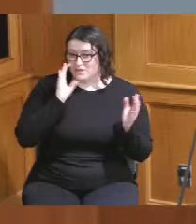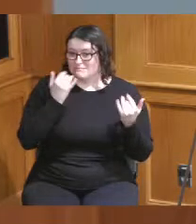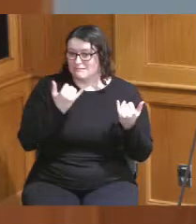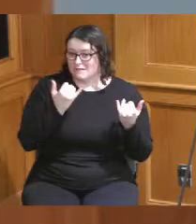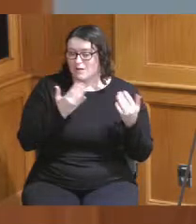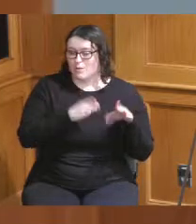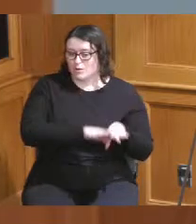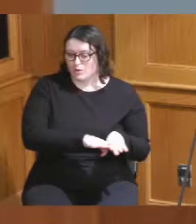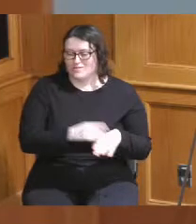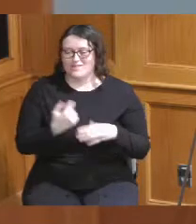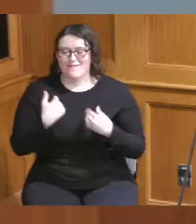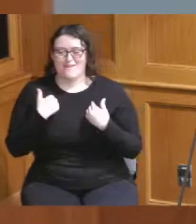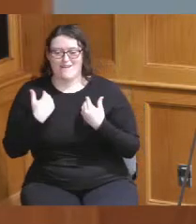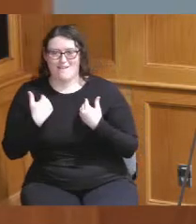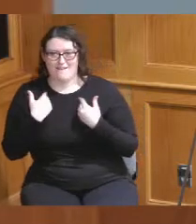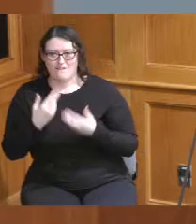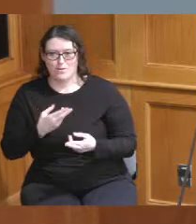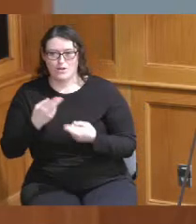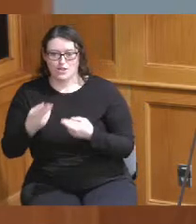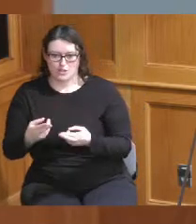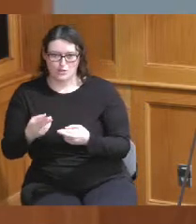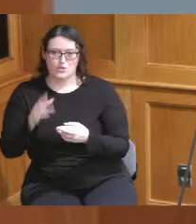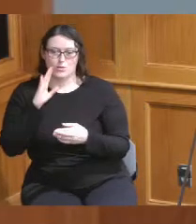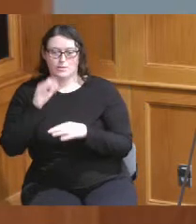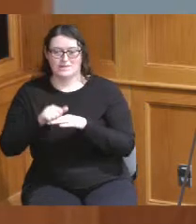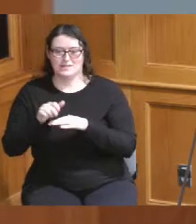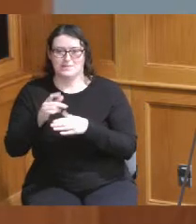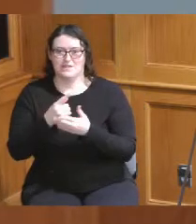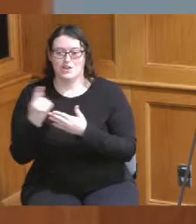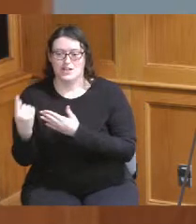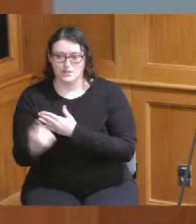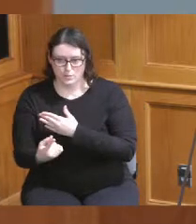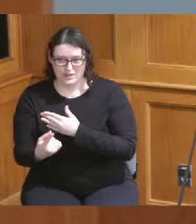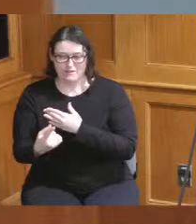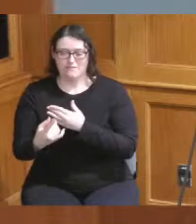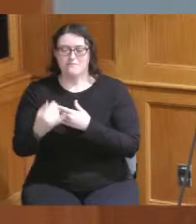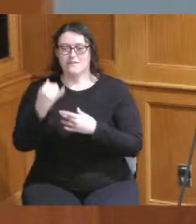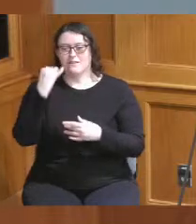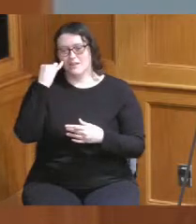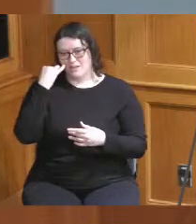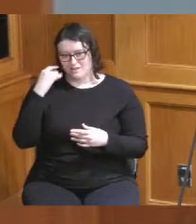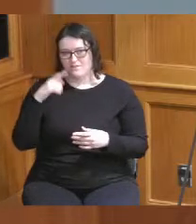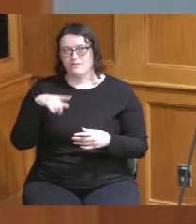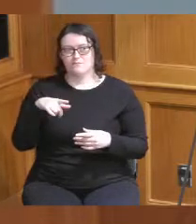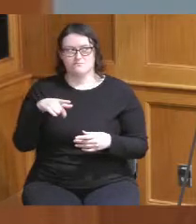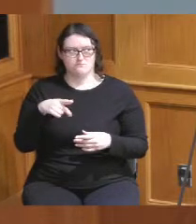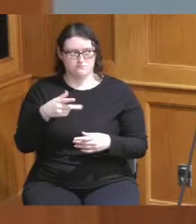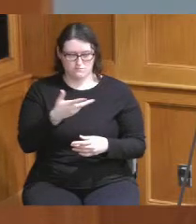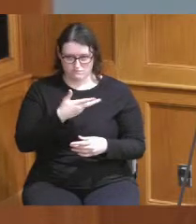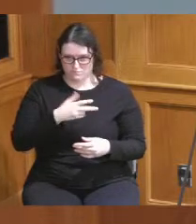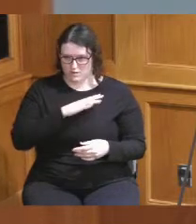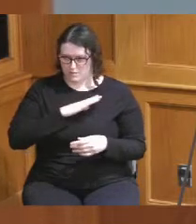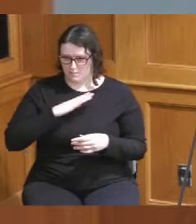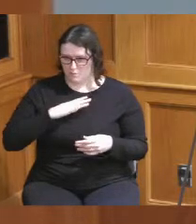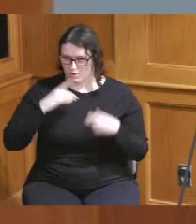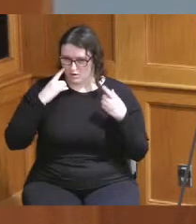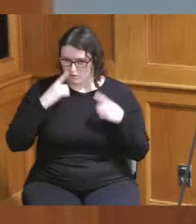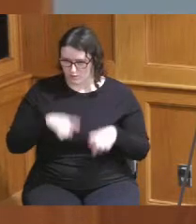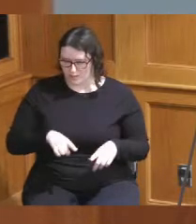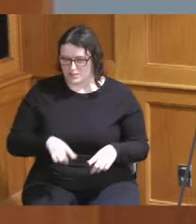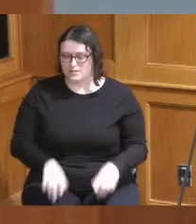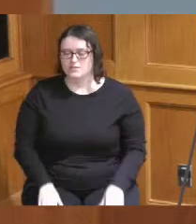a resolution that has been submitted for next week. If the consent of the board is to move forward with